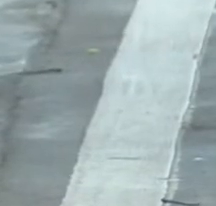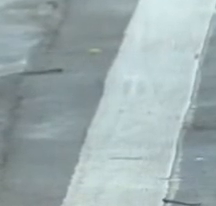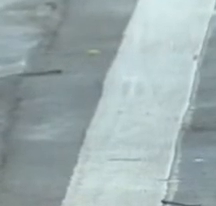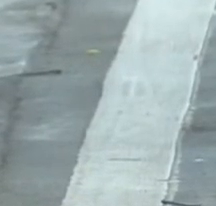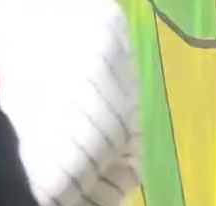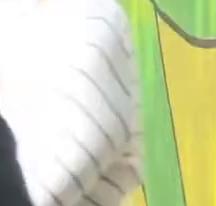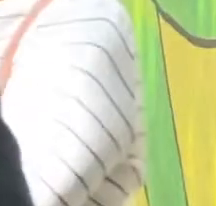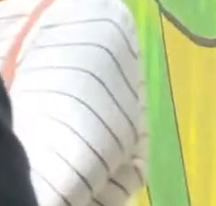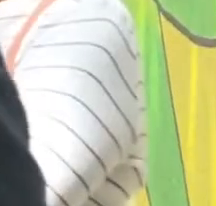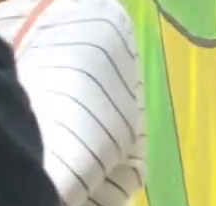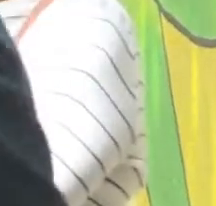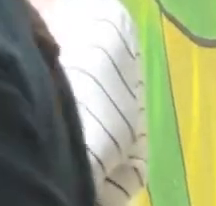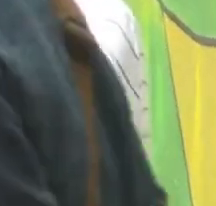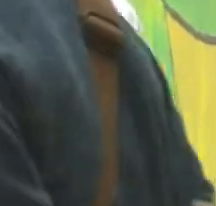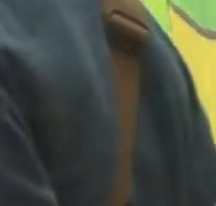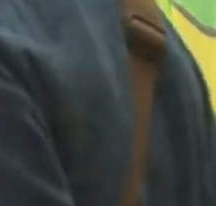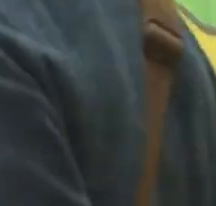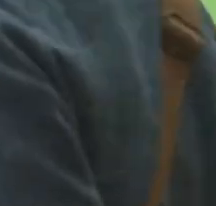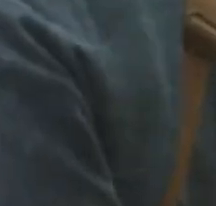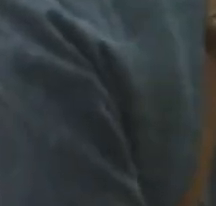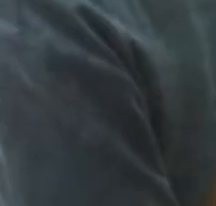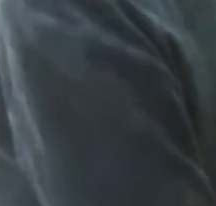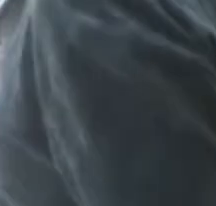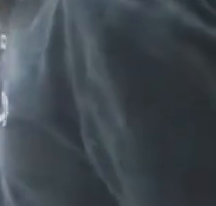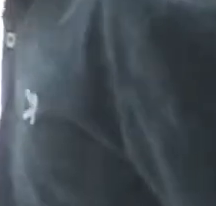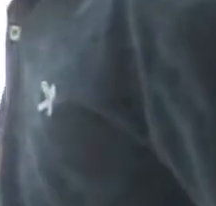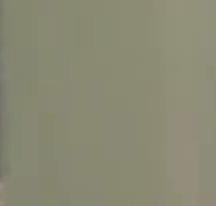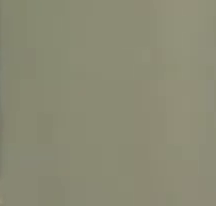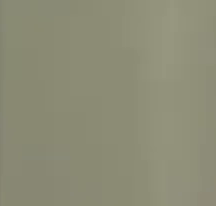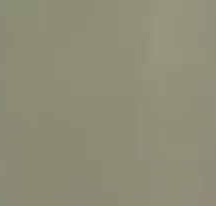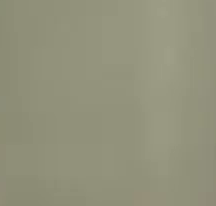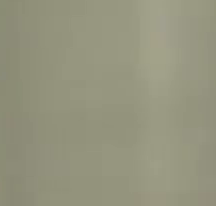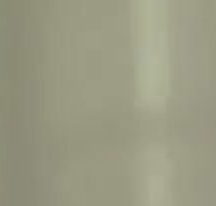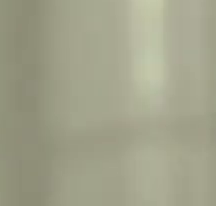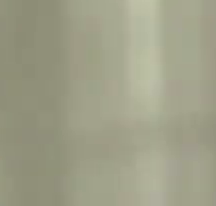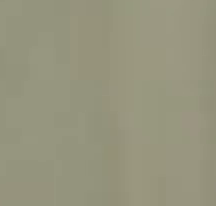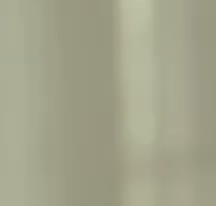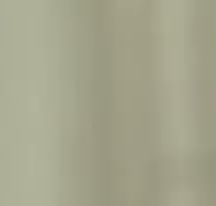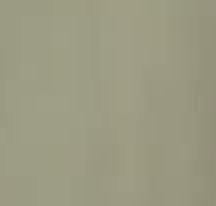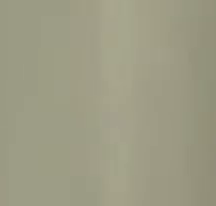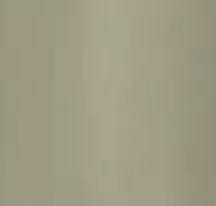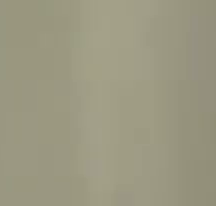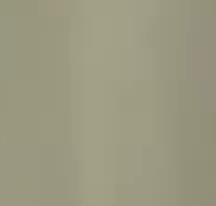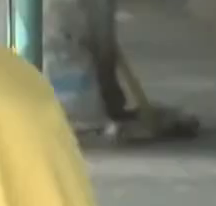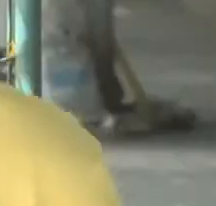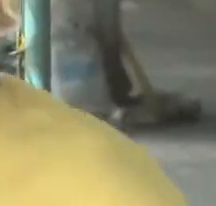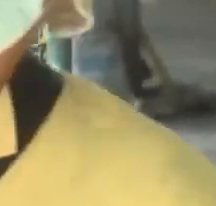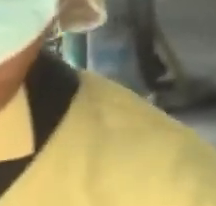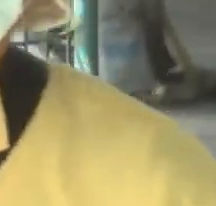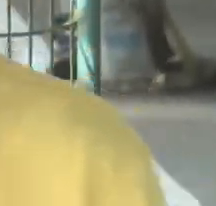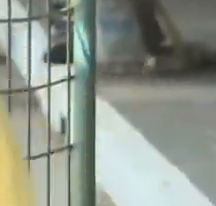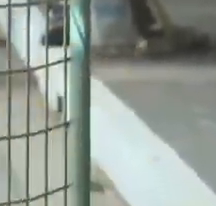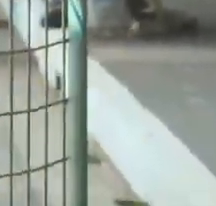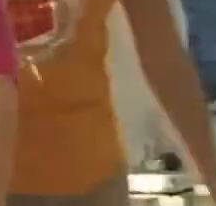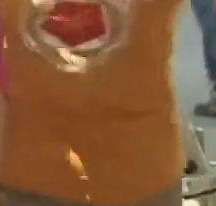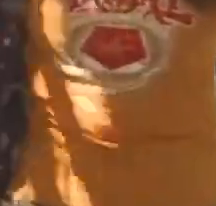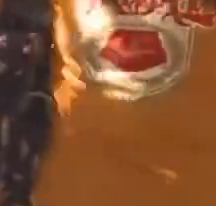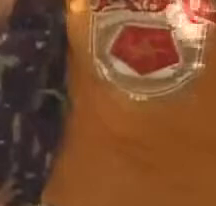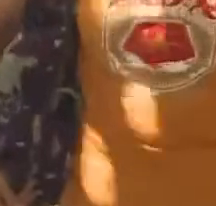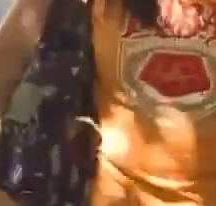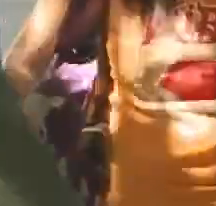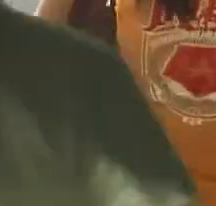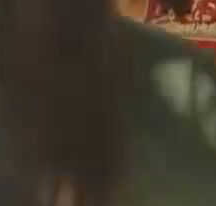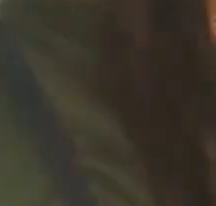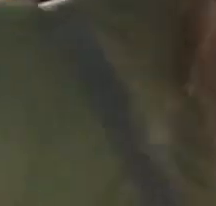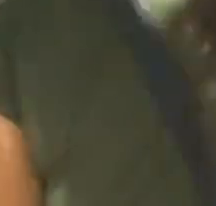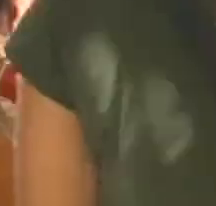very vulnerable to all these misinformations, no? Kaya kailangan targetin natin sila. The ones here in Metro Manila,